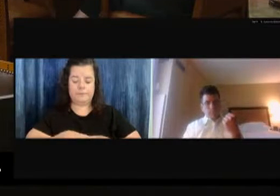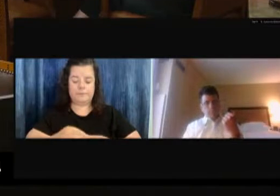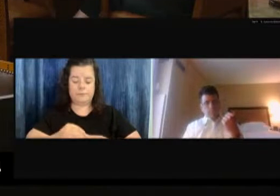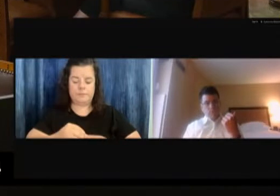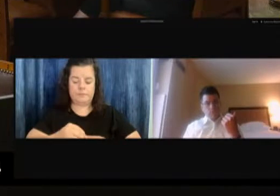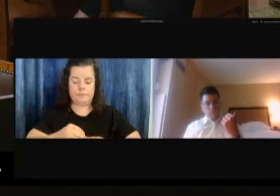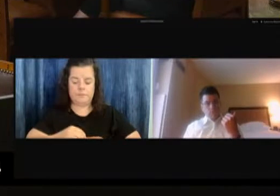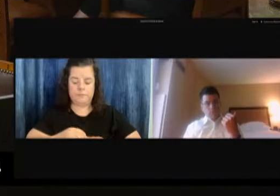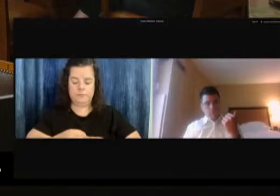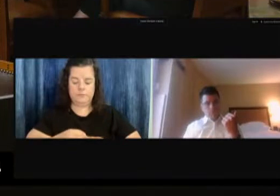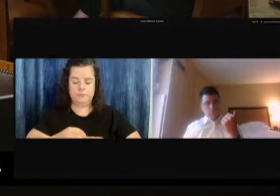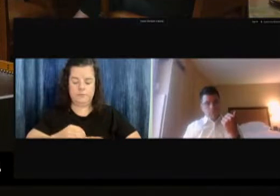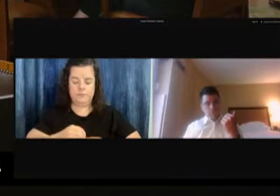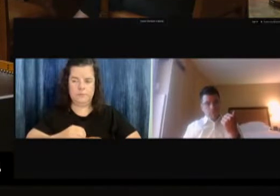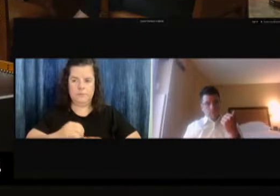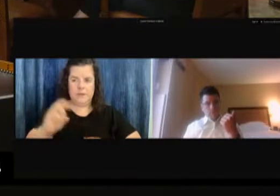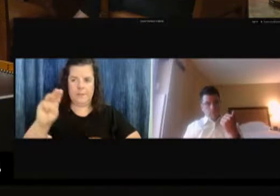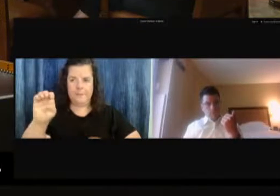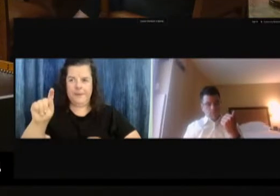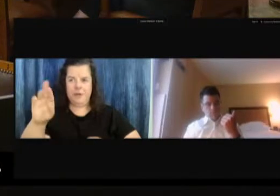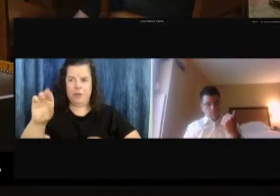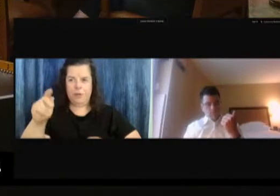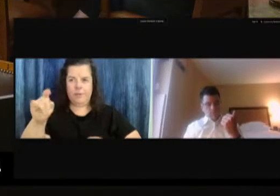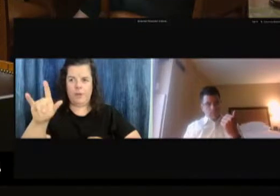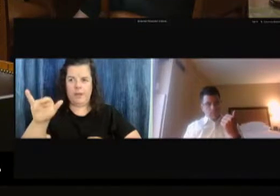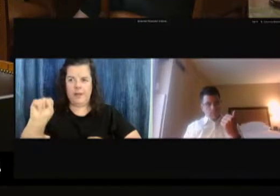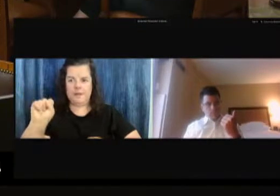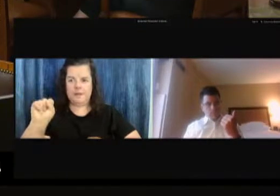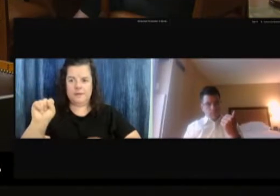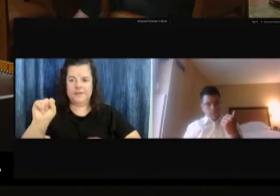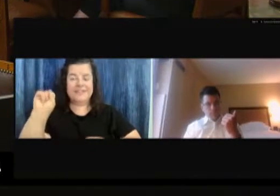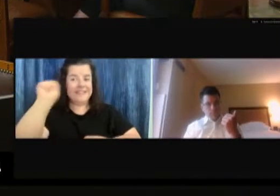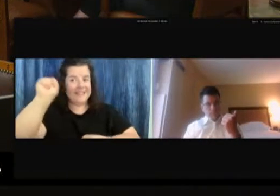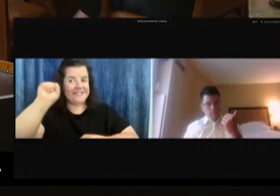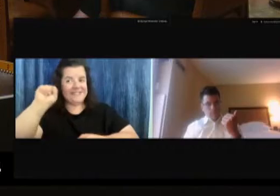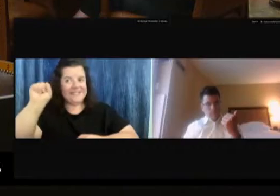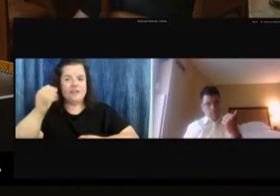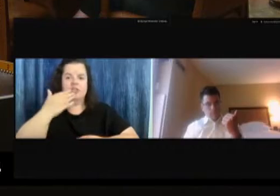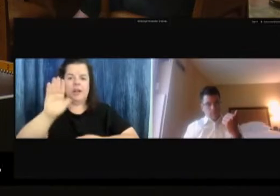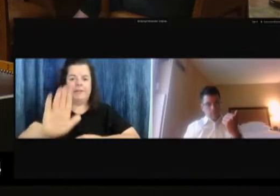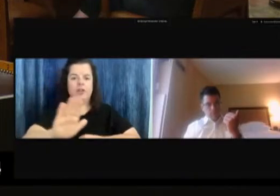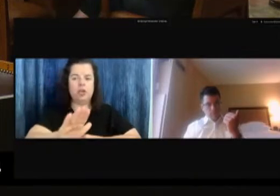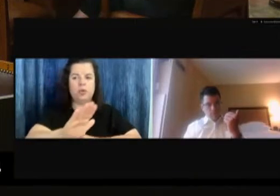Ms. Petropolis, I see you have joined us. Feel free to go. Good afternoon.